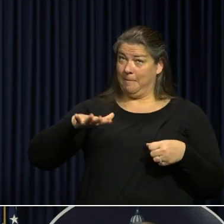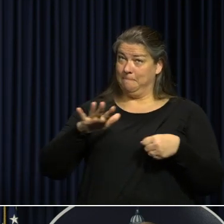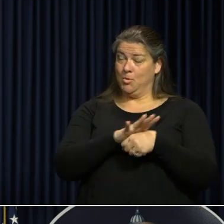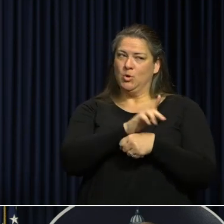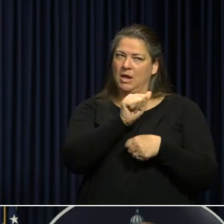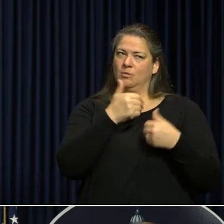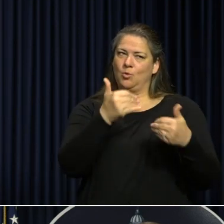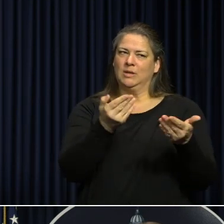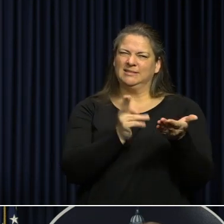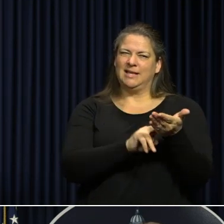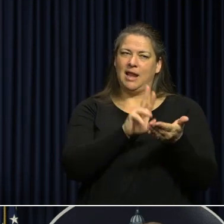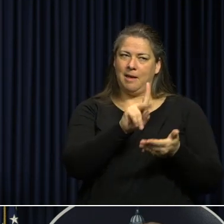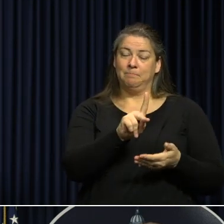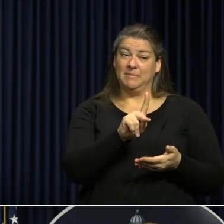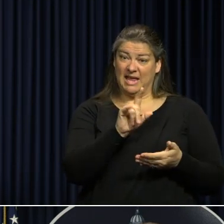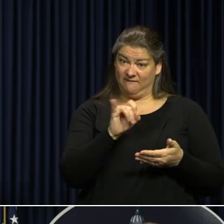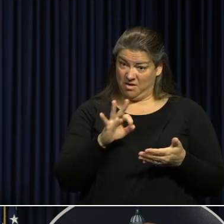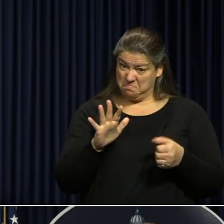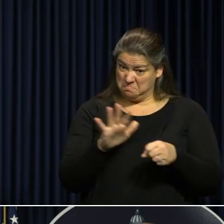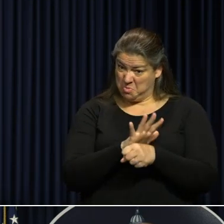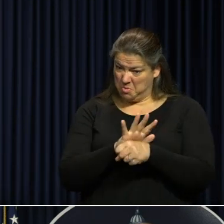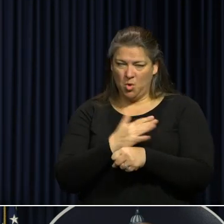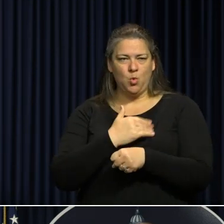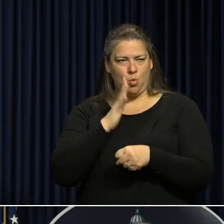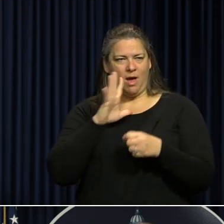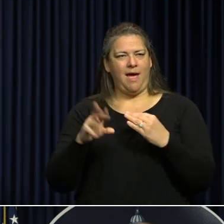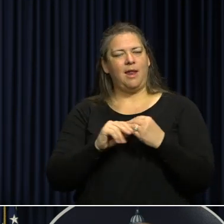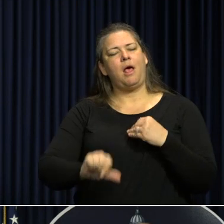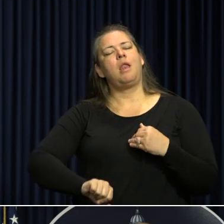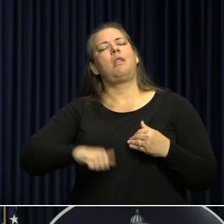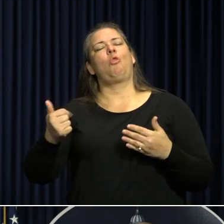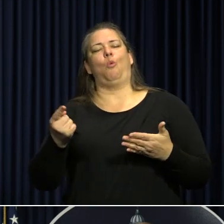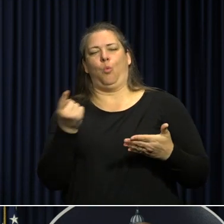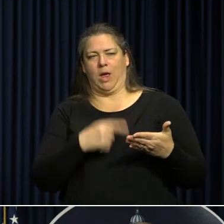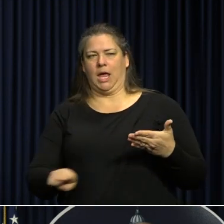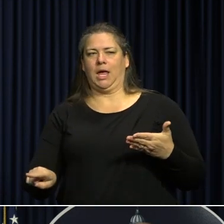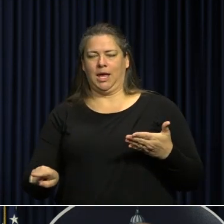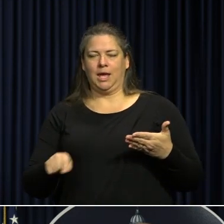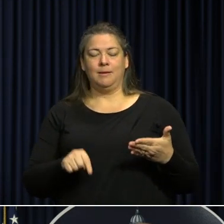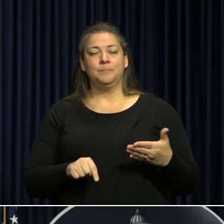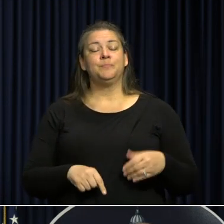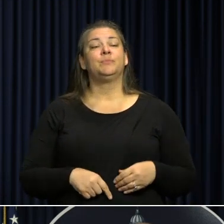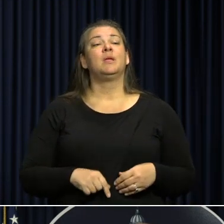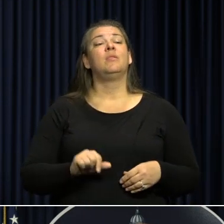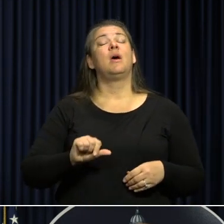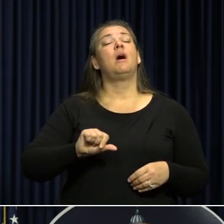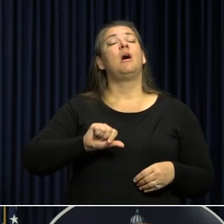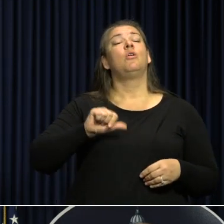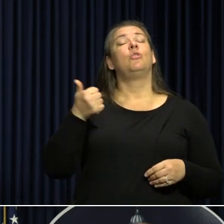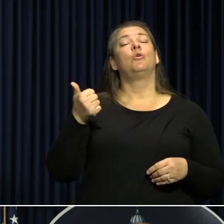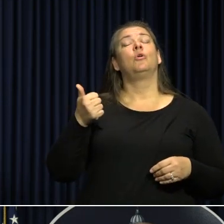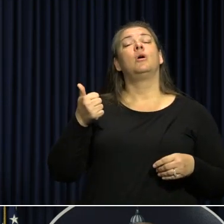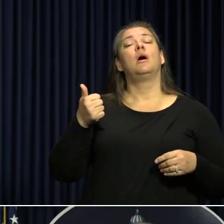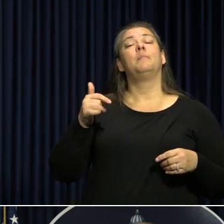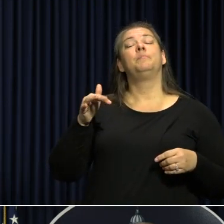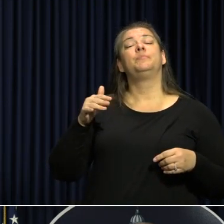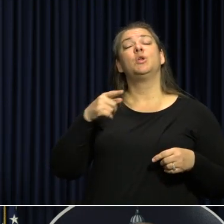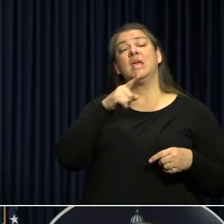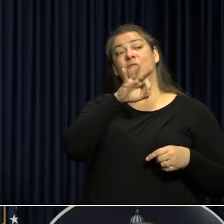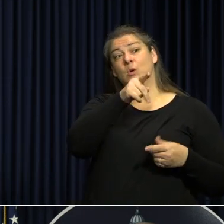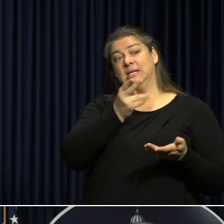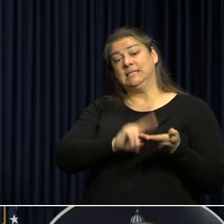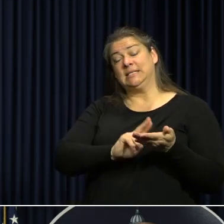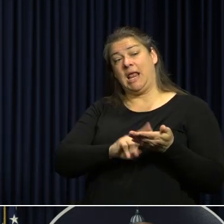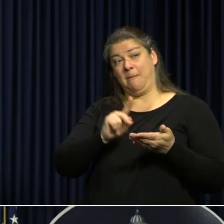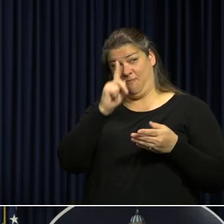it. We're going to do another week of that. For those 3 locations on the Kroger signups, the second week isn't available for sign up